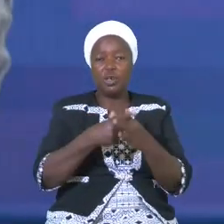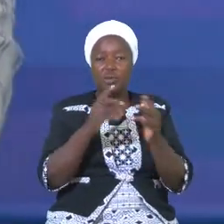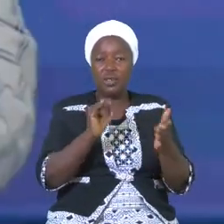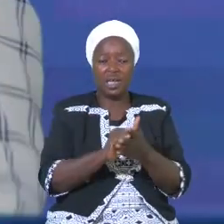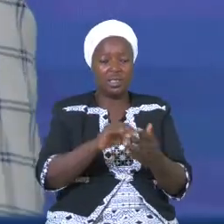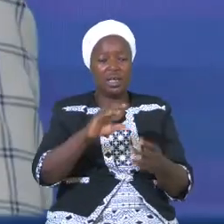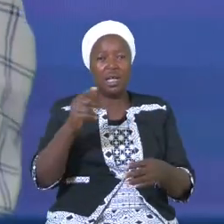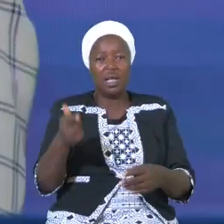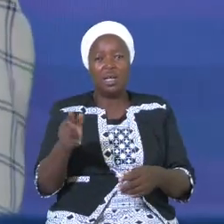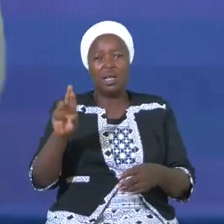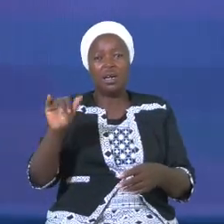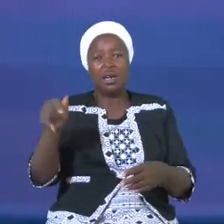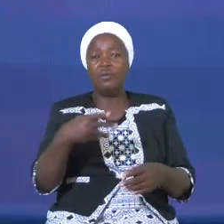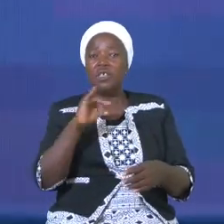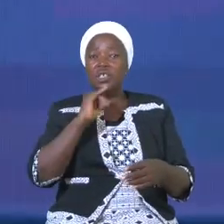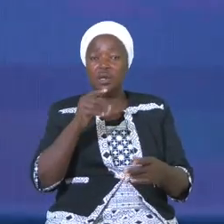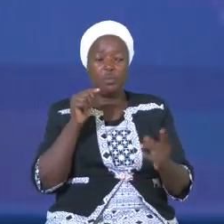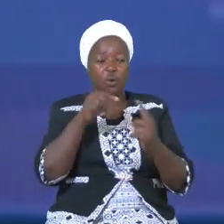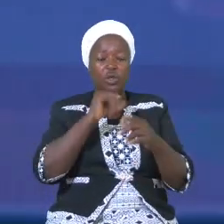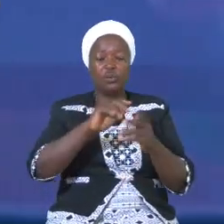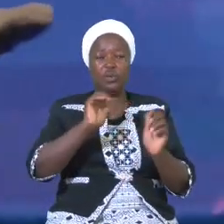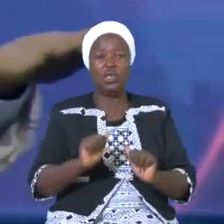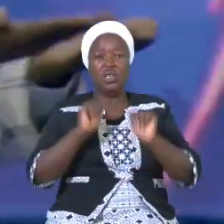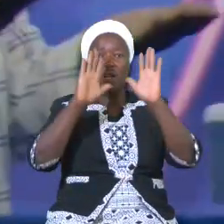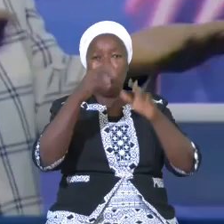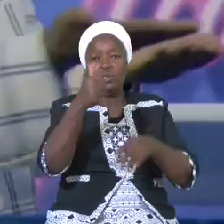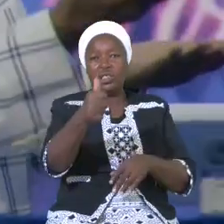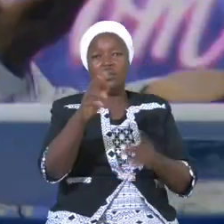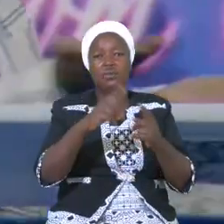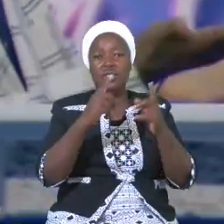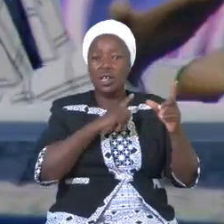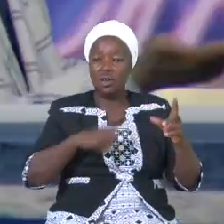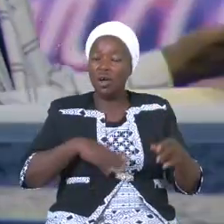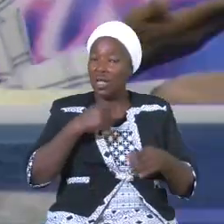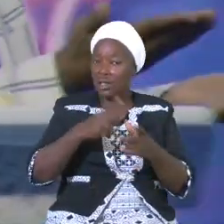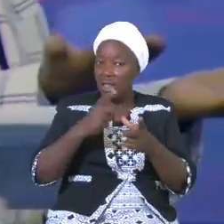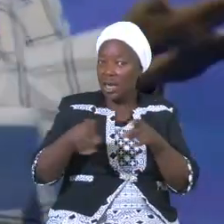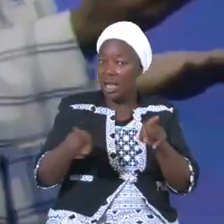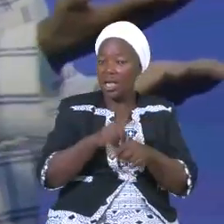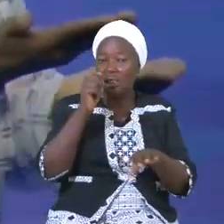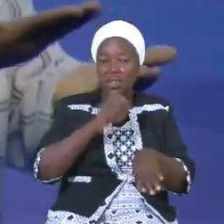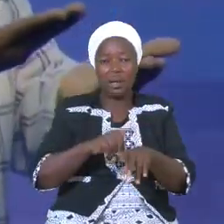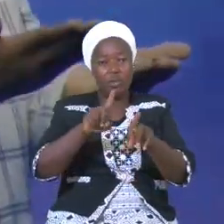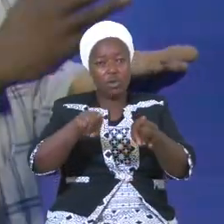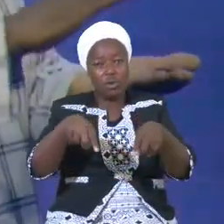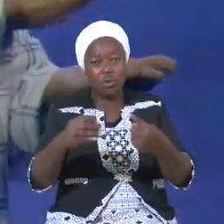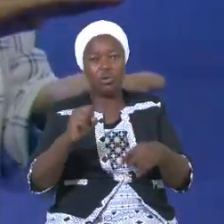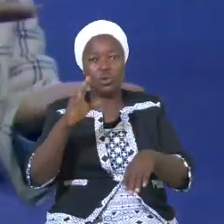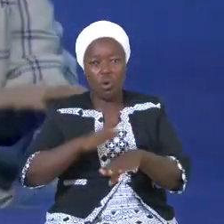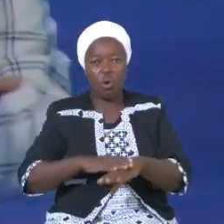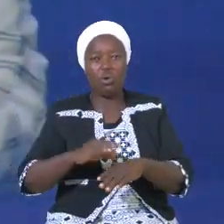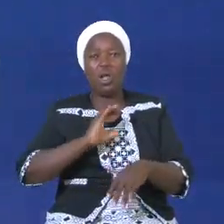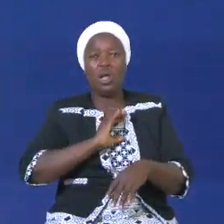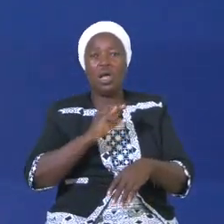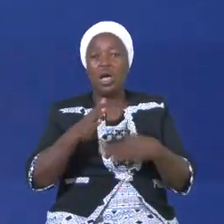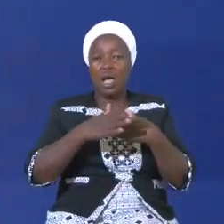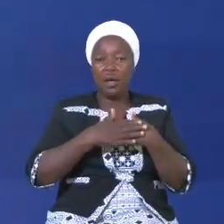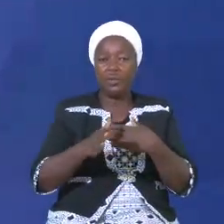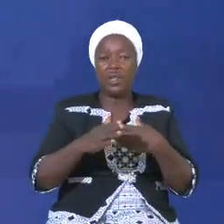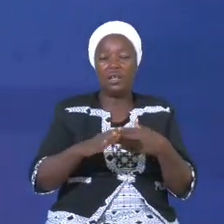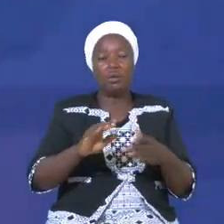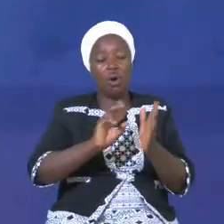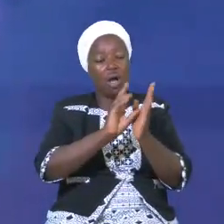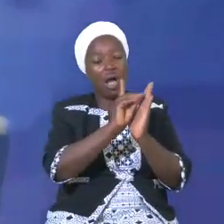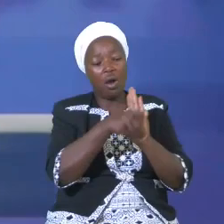yielding yourself unto the lord and then as time goes on hour after hour and day